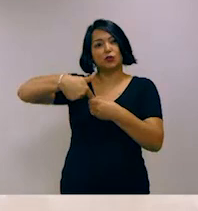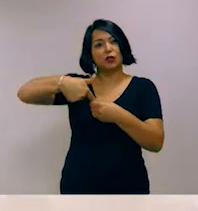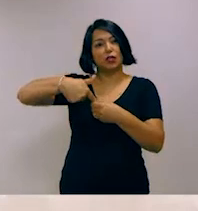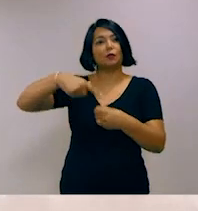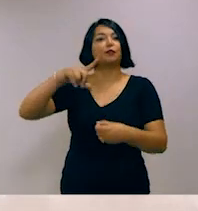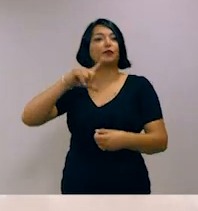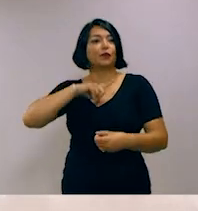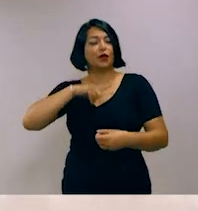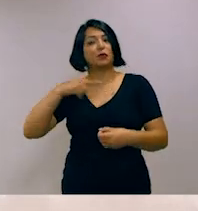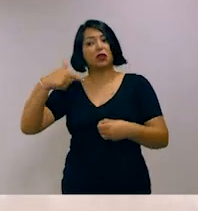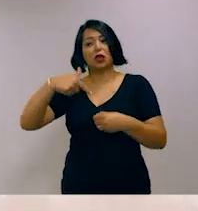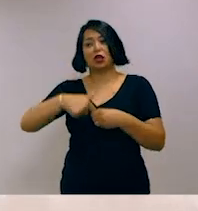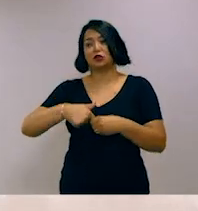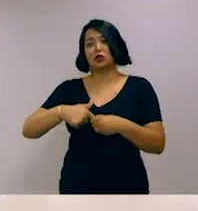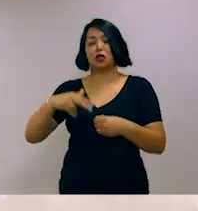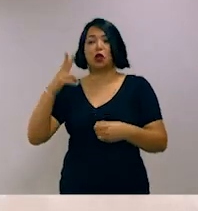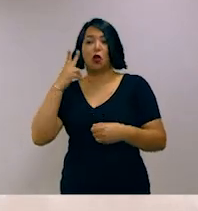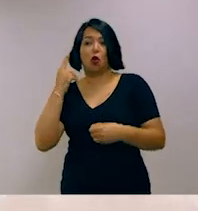have common gasoline